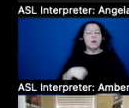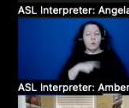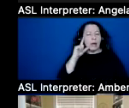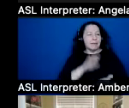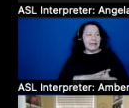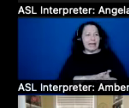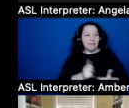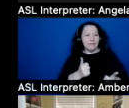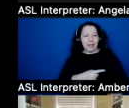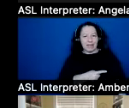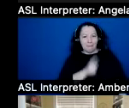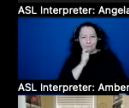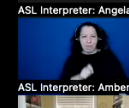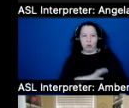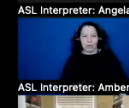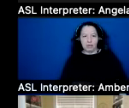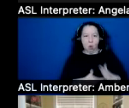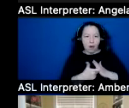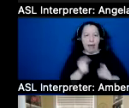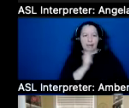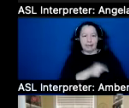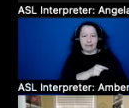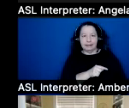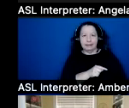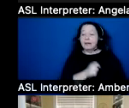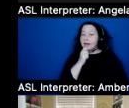by default, right? That is not the way